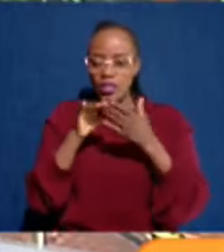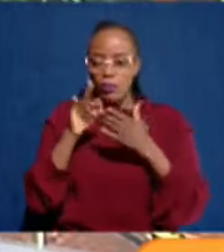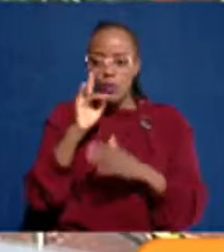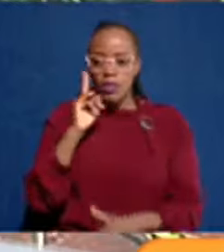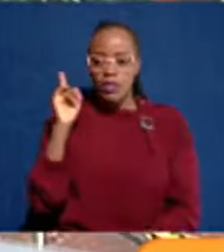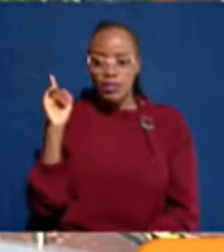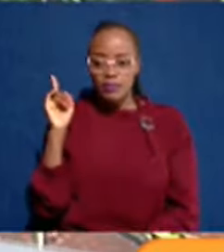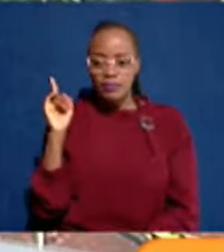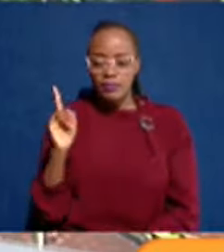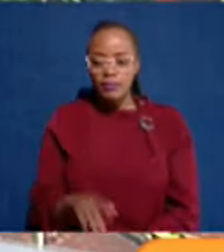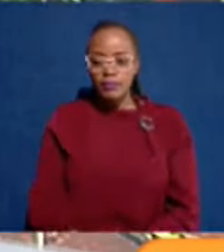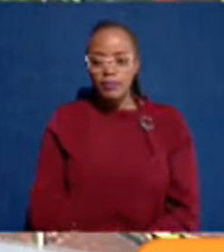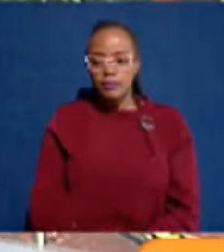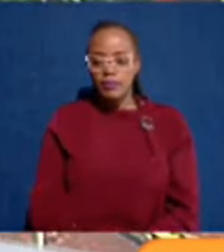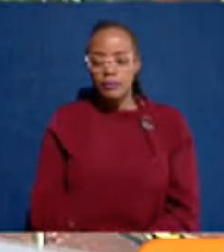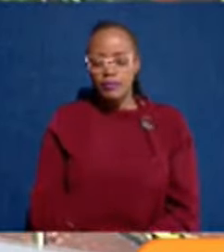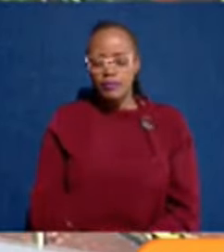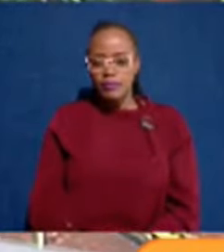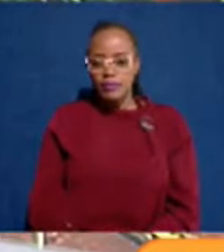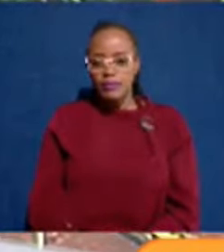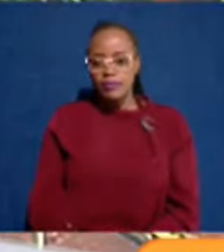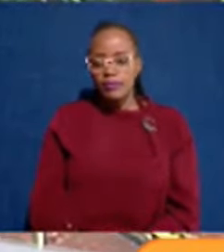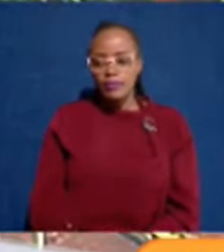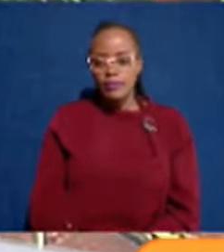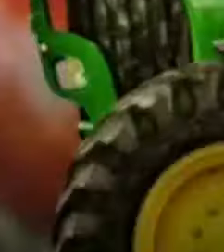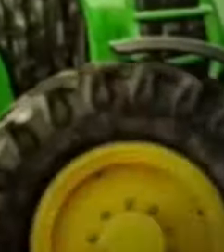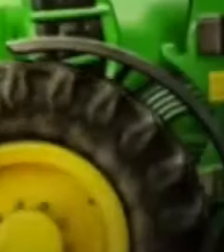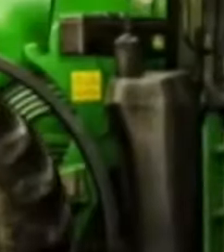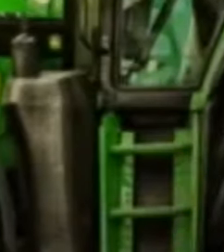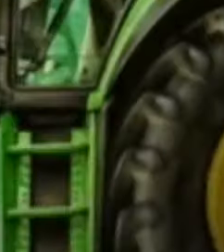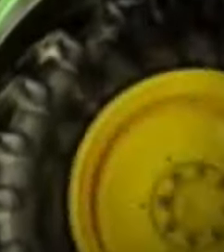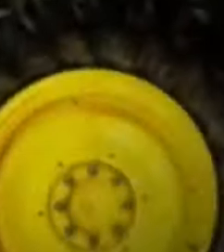this week's Smart Farm.